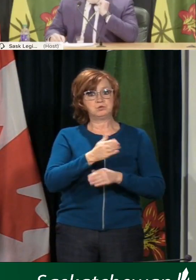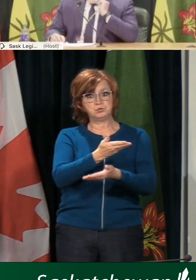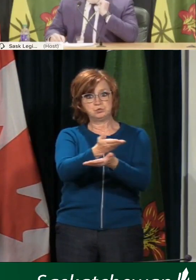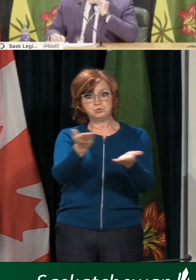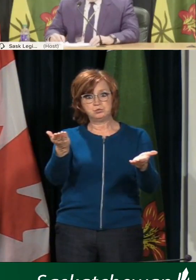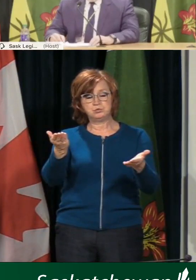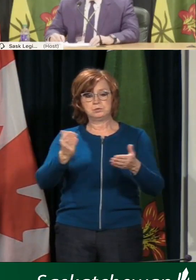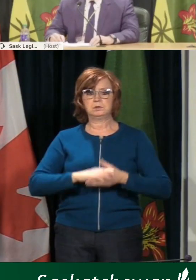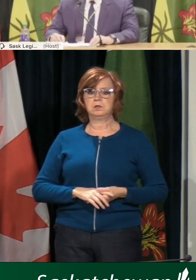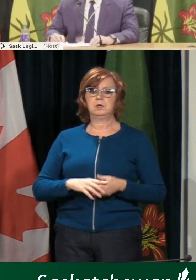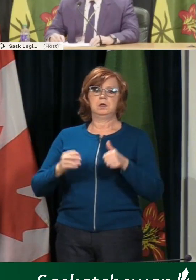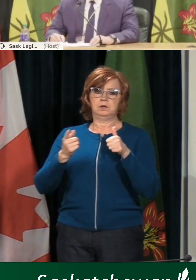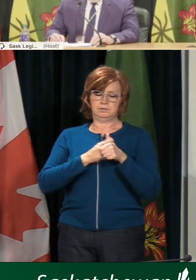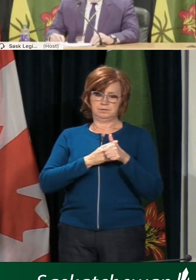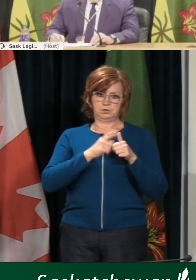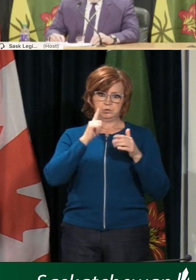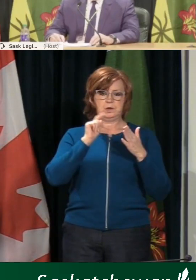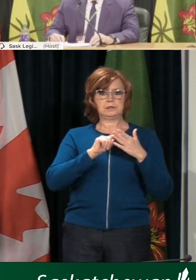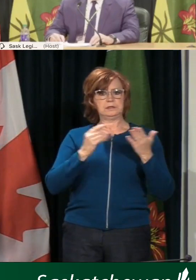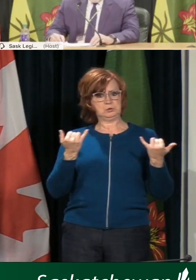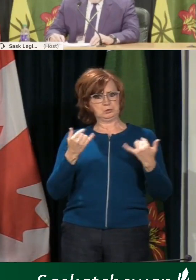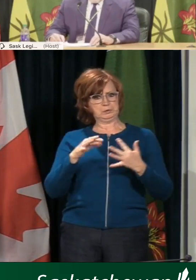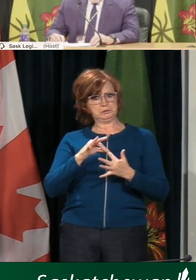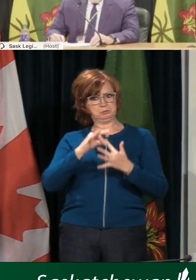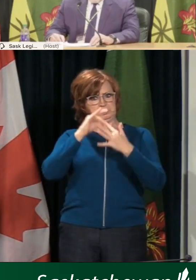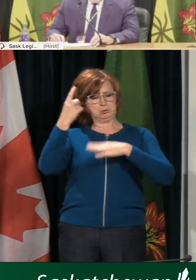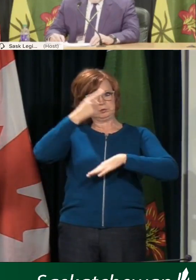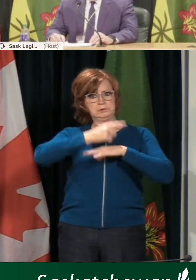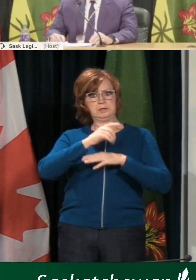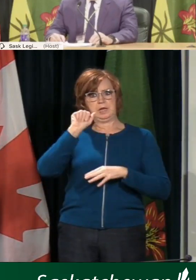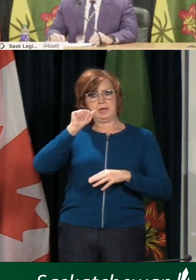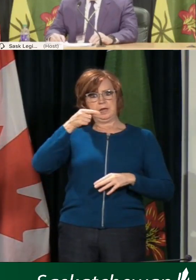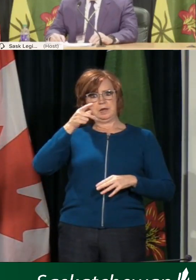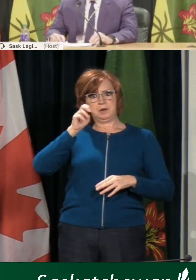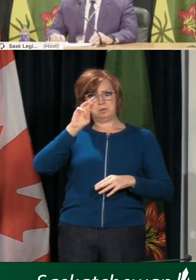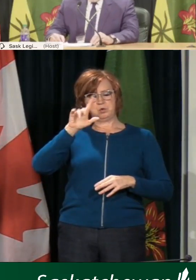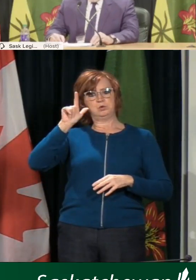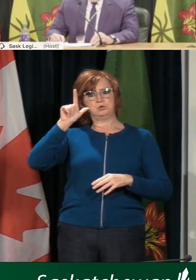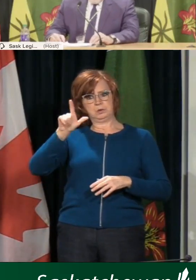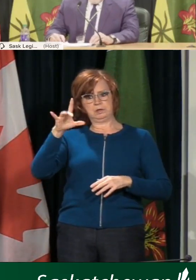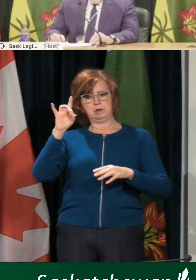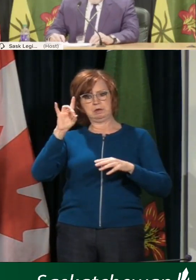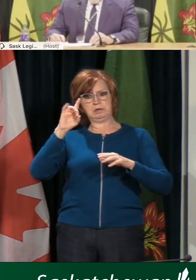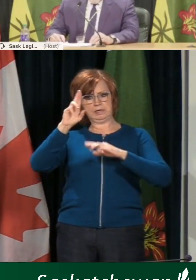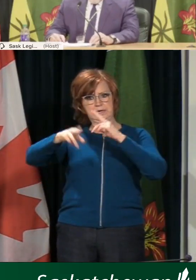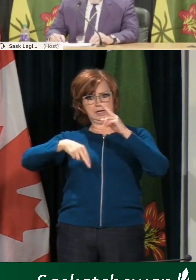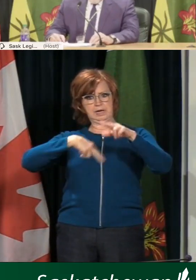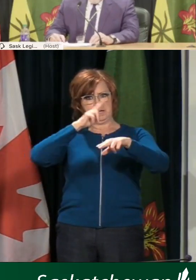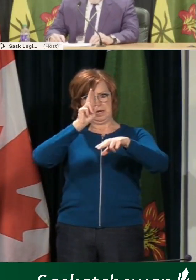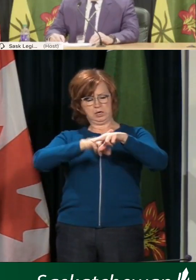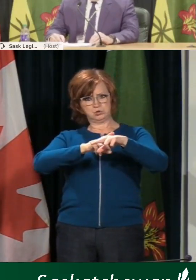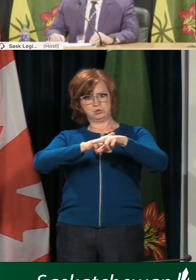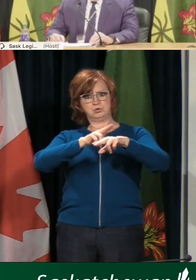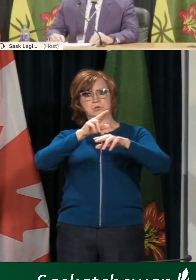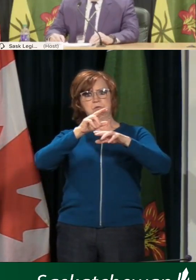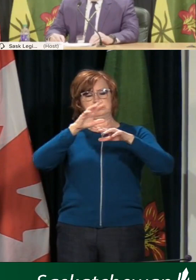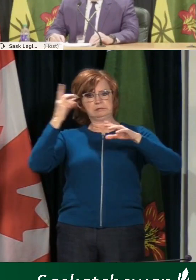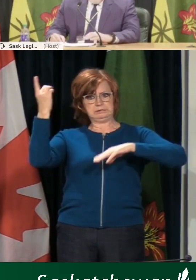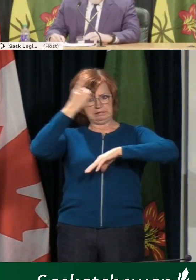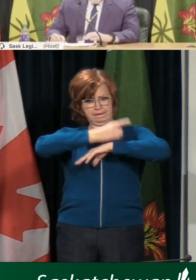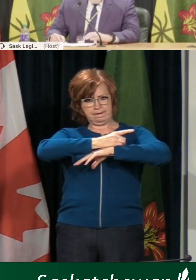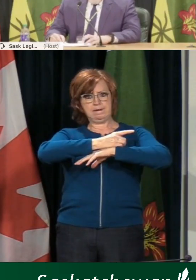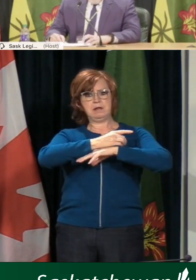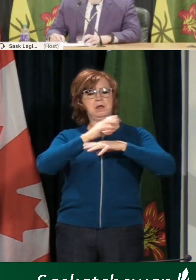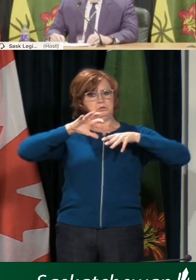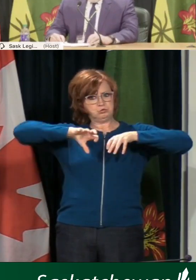Before I begin, I'd like to acknowledge that April 28th marks National Day of Mourning in Canada for remembering workers injured or killed on the job. This